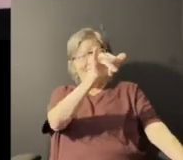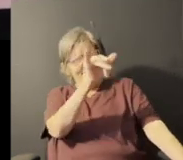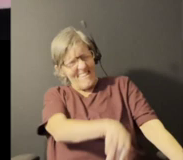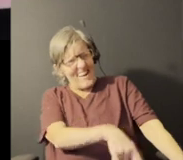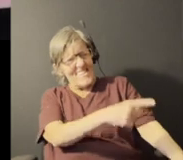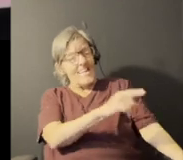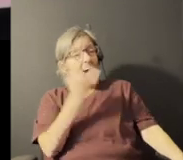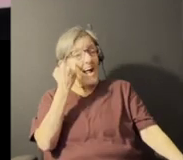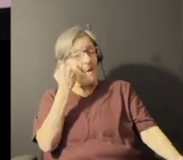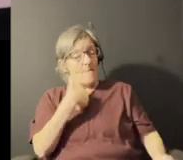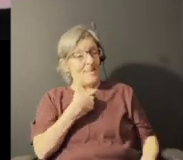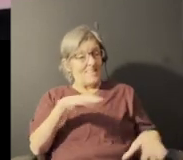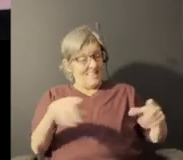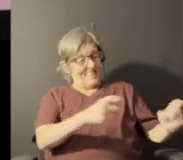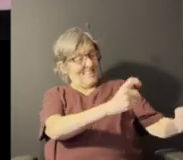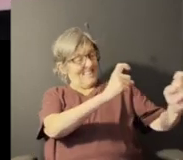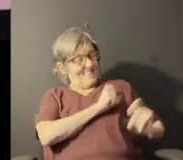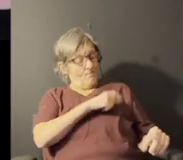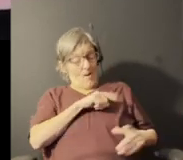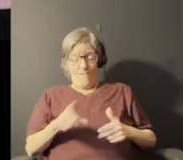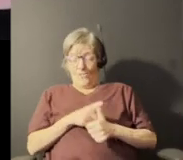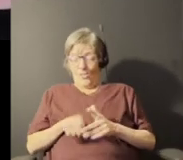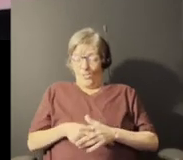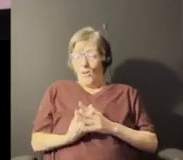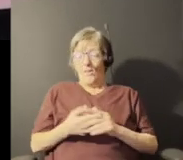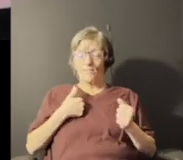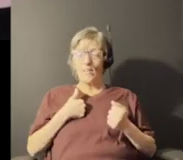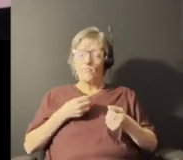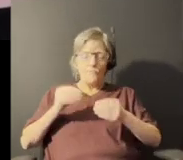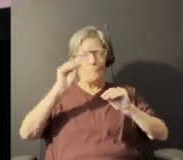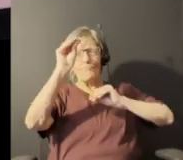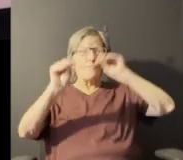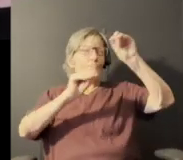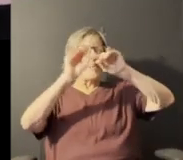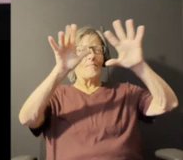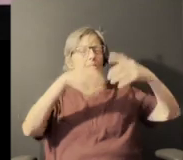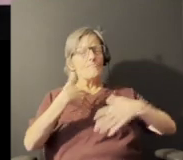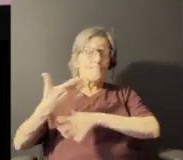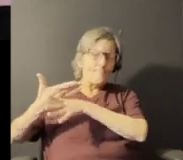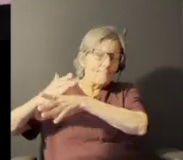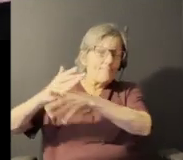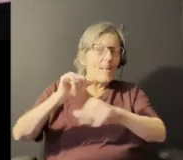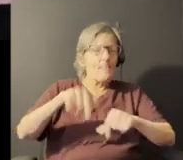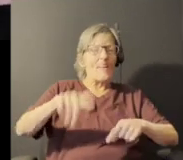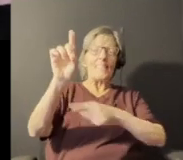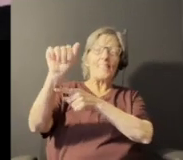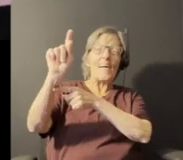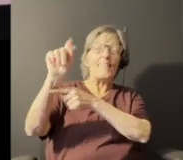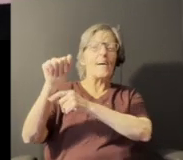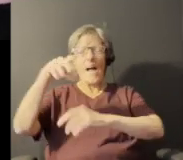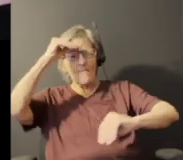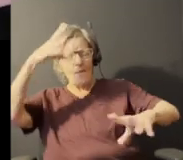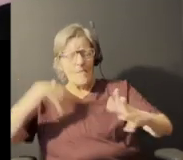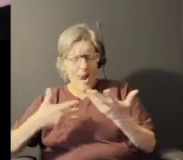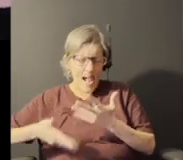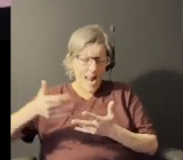to me. That is right? The advice that I was given when I first started putting this together and I was sharing all this data